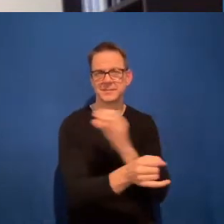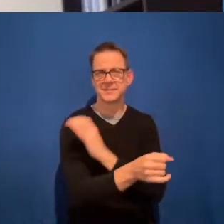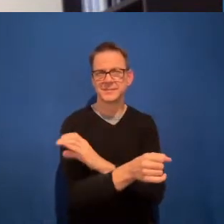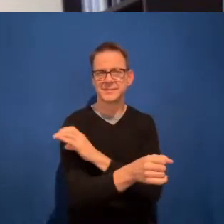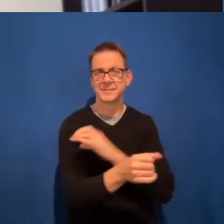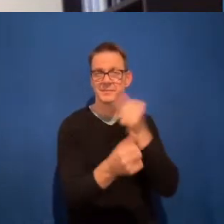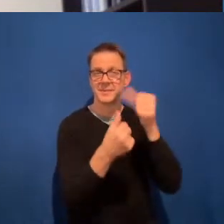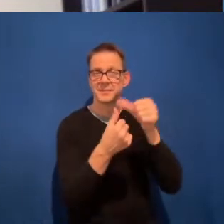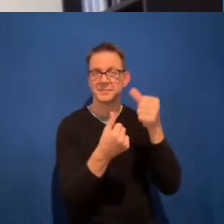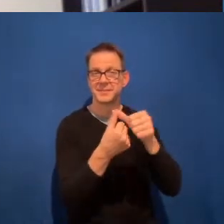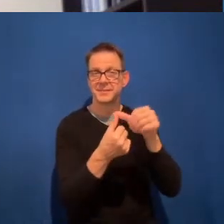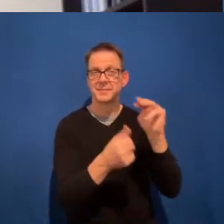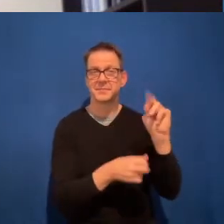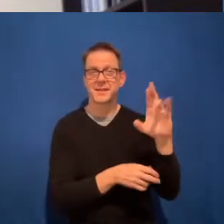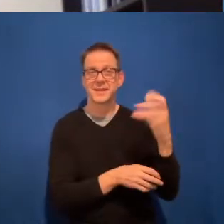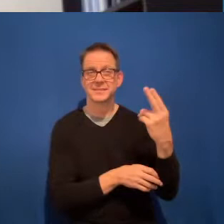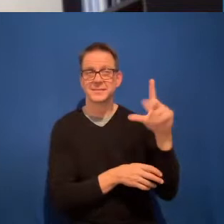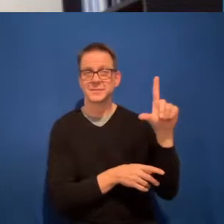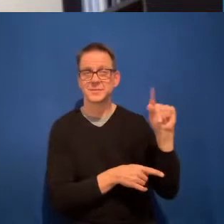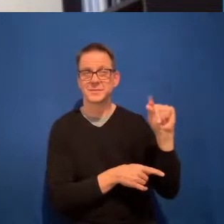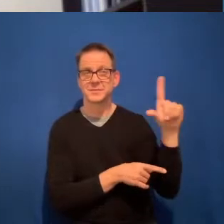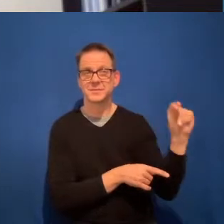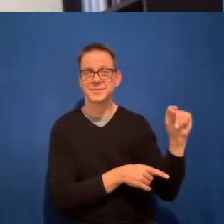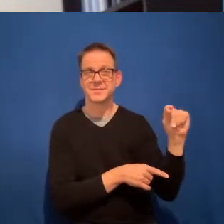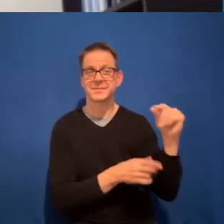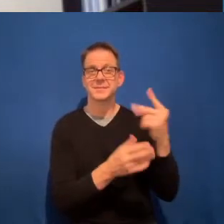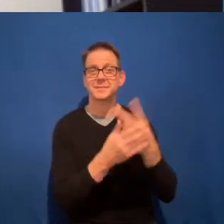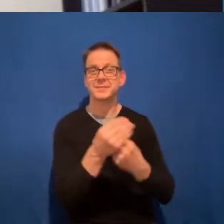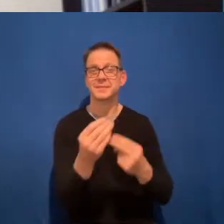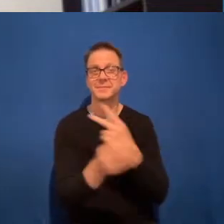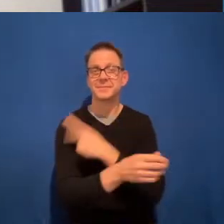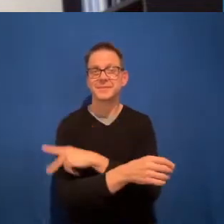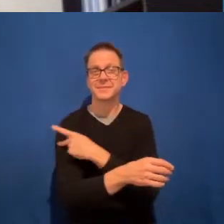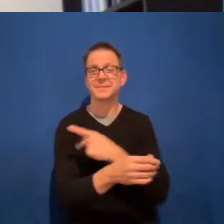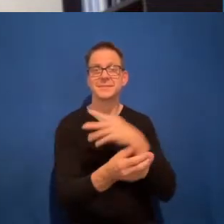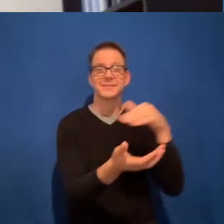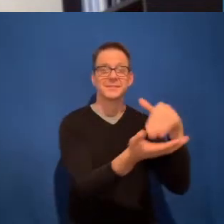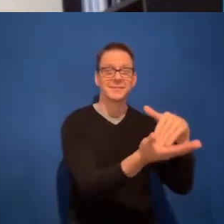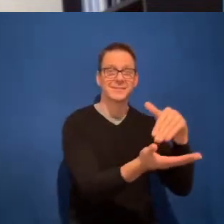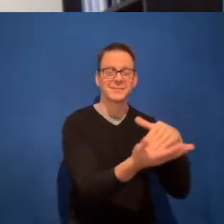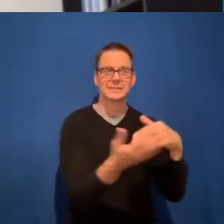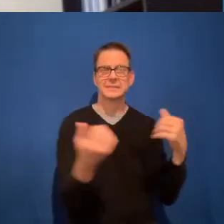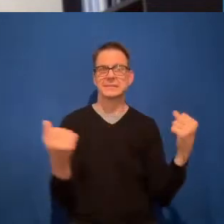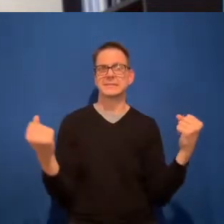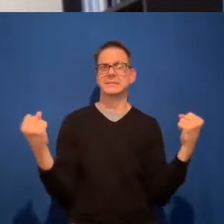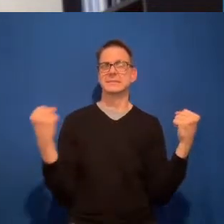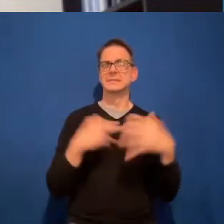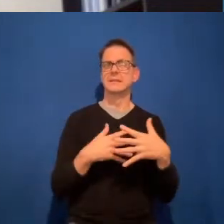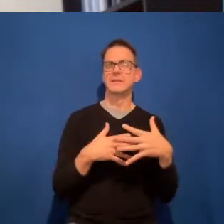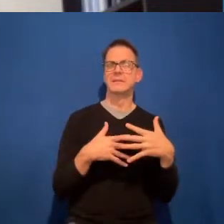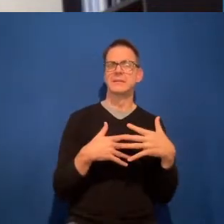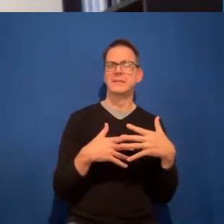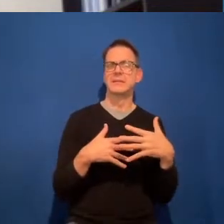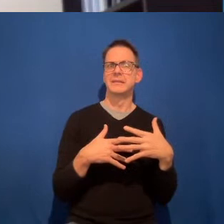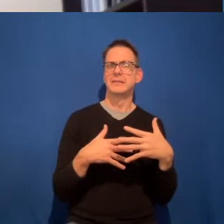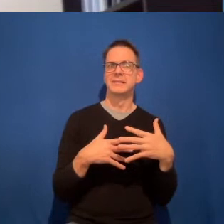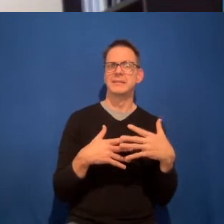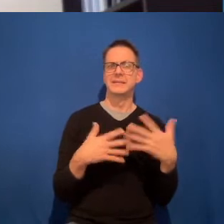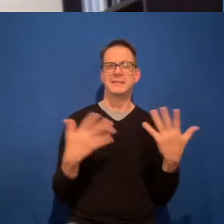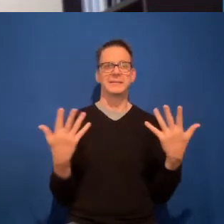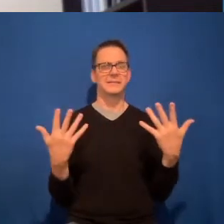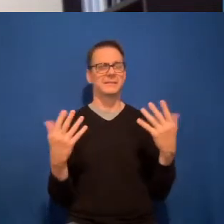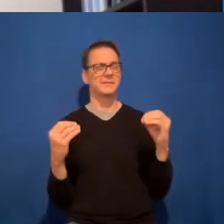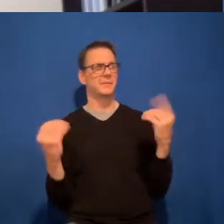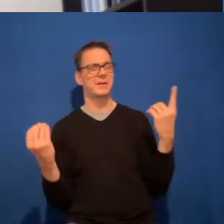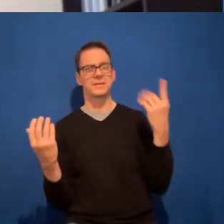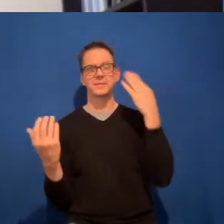think physicians and patients alike were scared. We didn't know what we were going to be seeing. None of us knew this disease. None of us knew what to